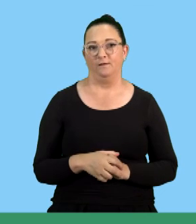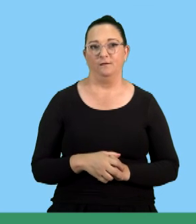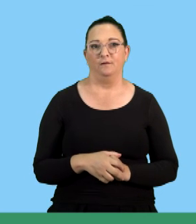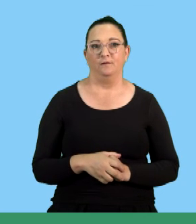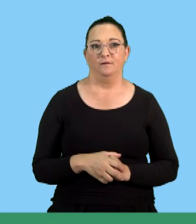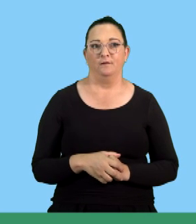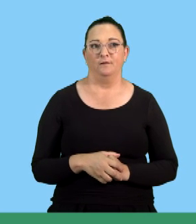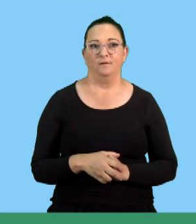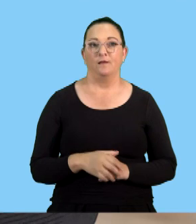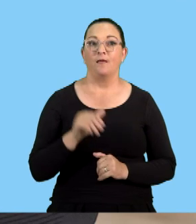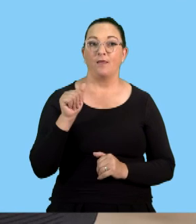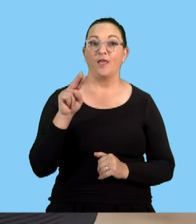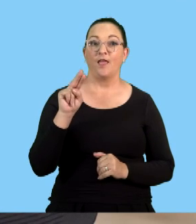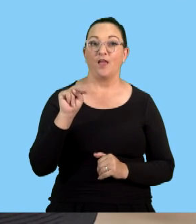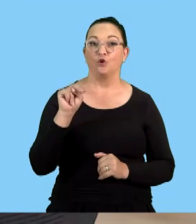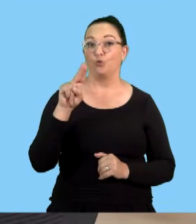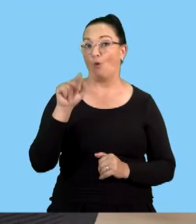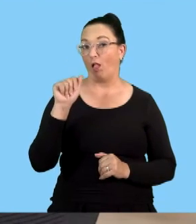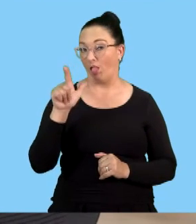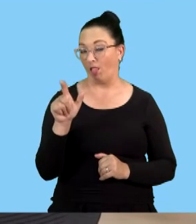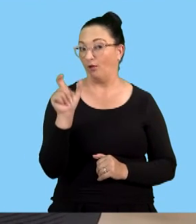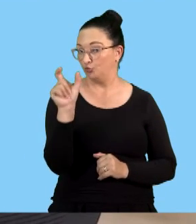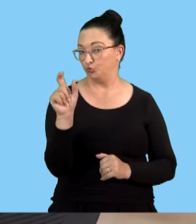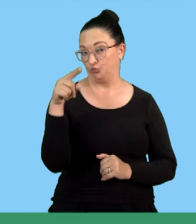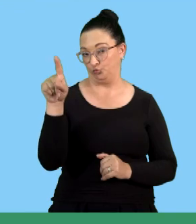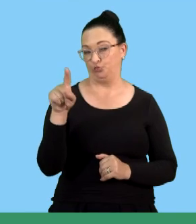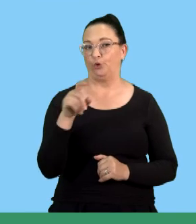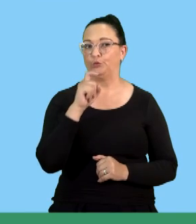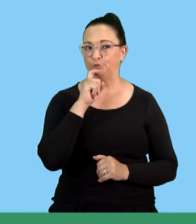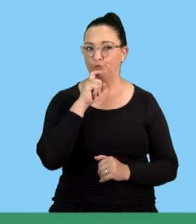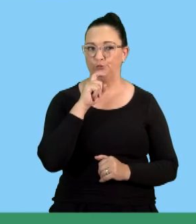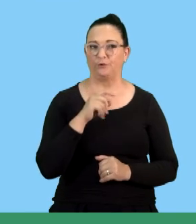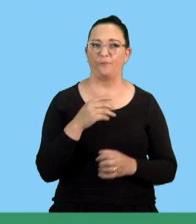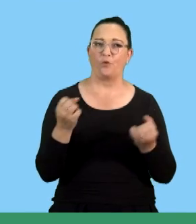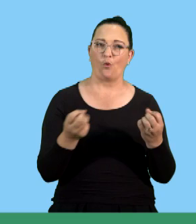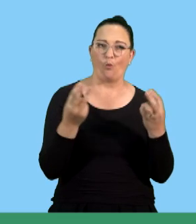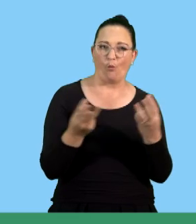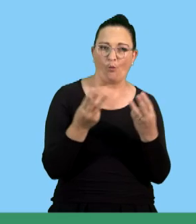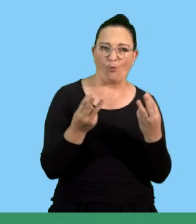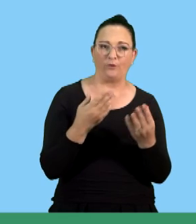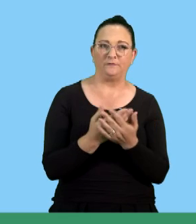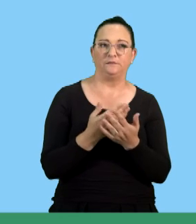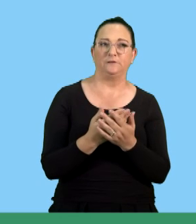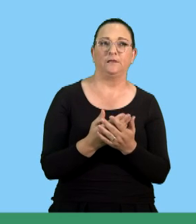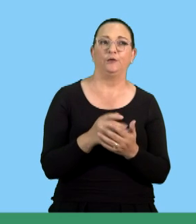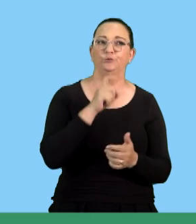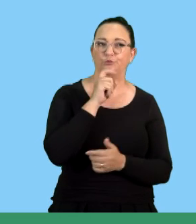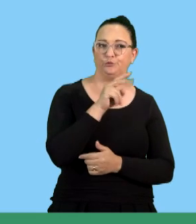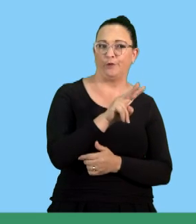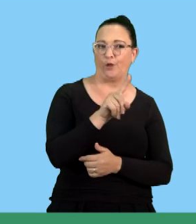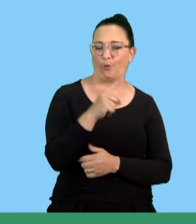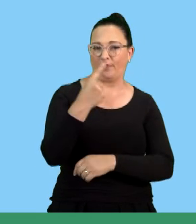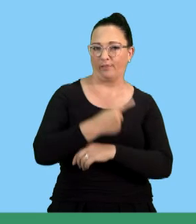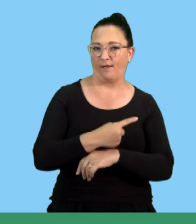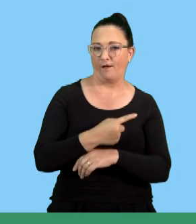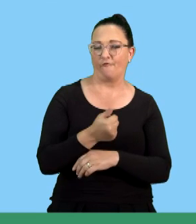say yearly leave. No, it's an annual leave. Workers are entitled to 21 consecutive days of annual